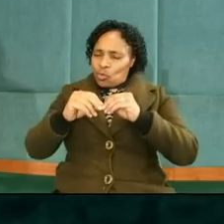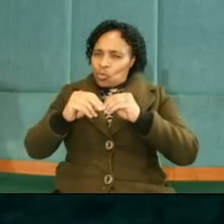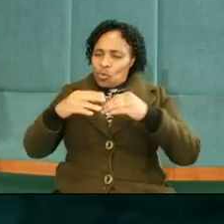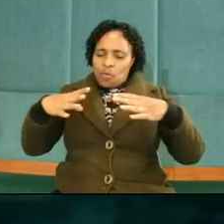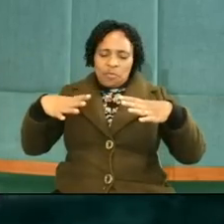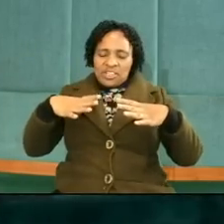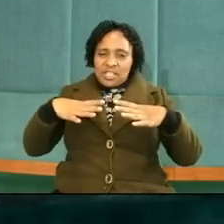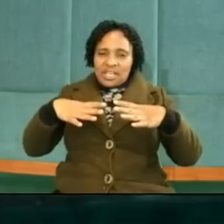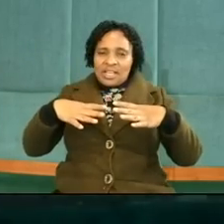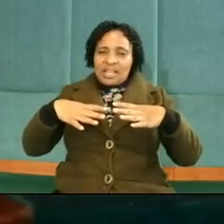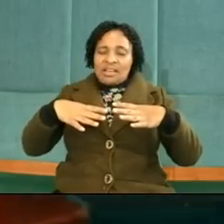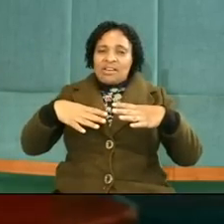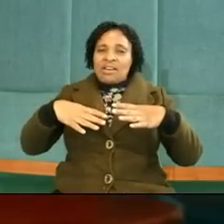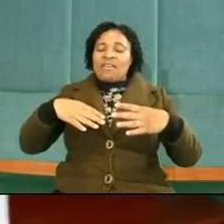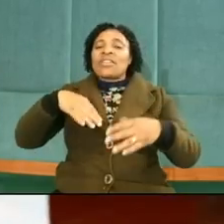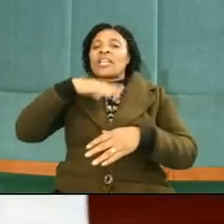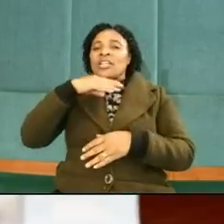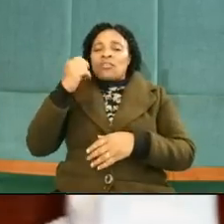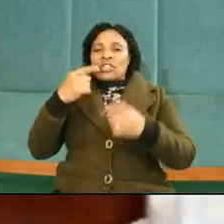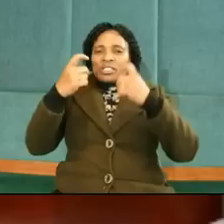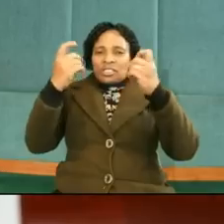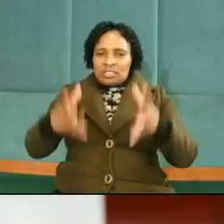the death of the wicked,